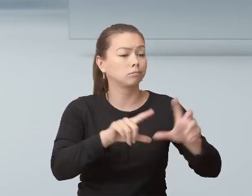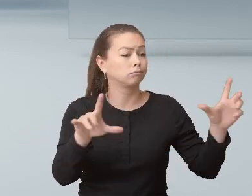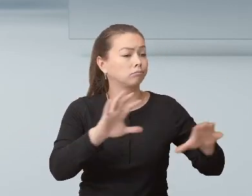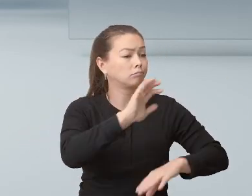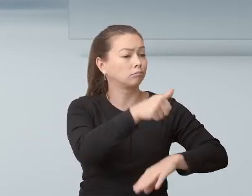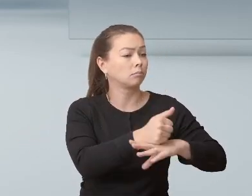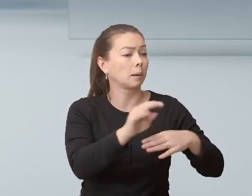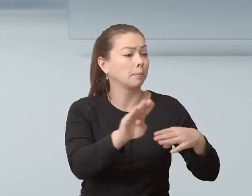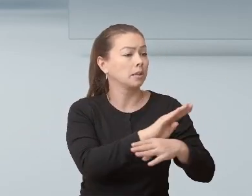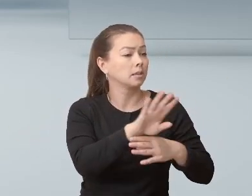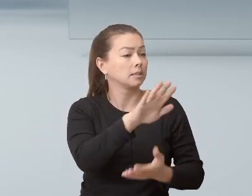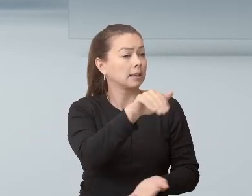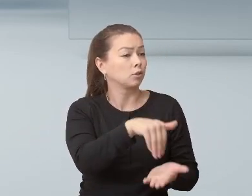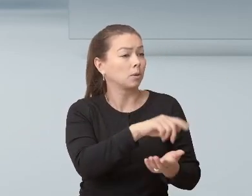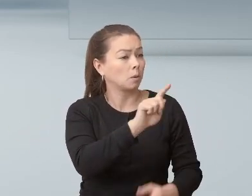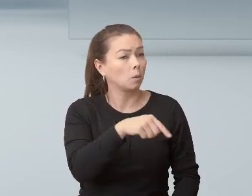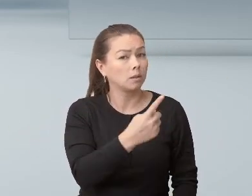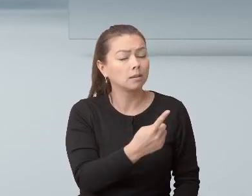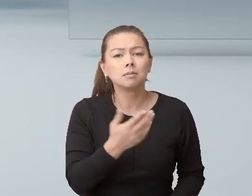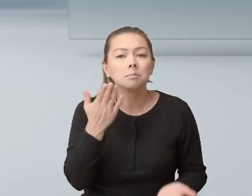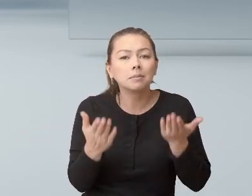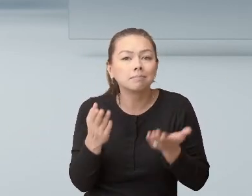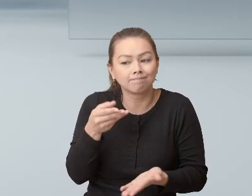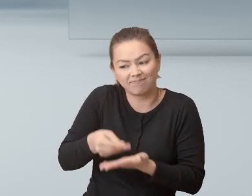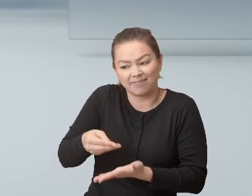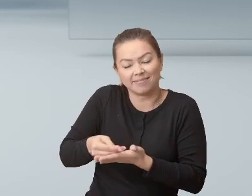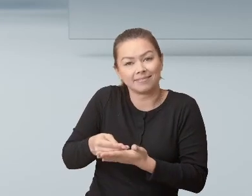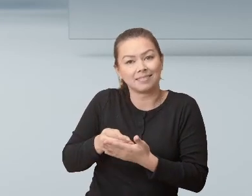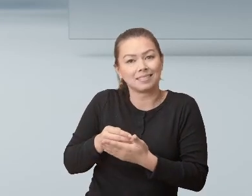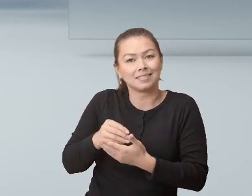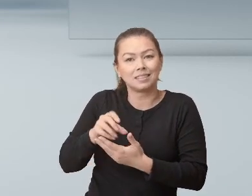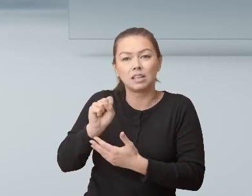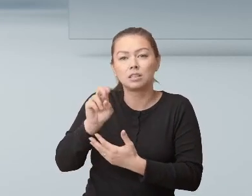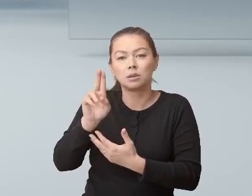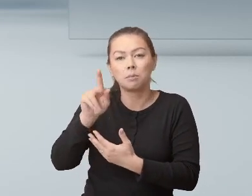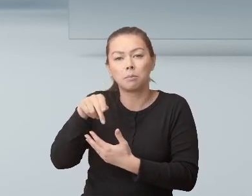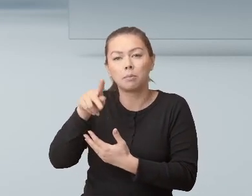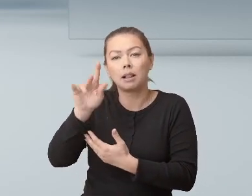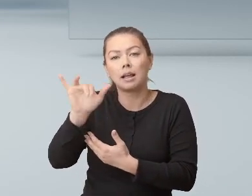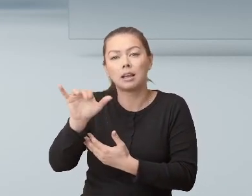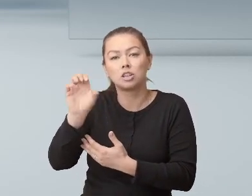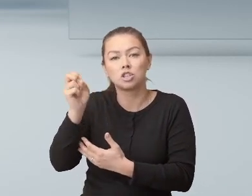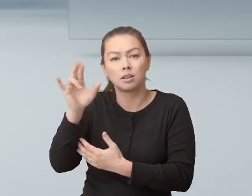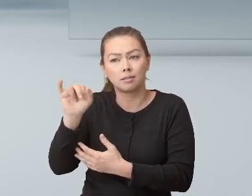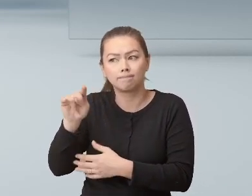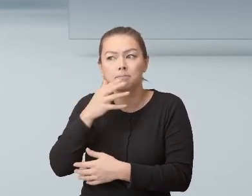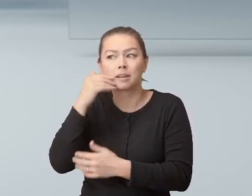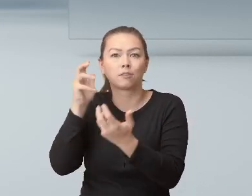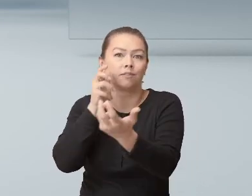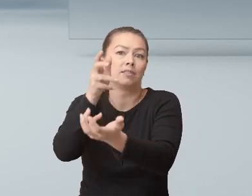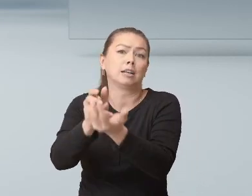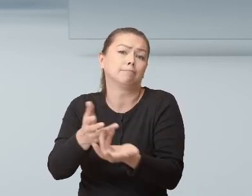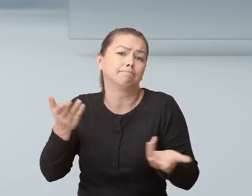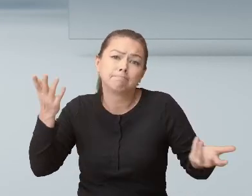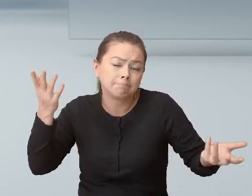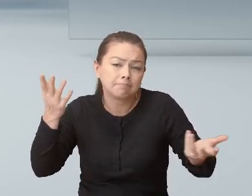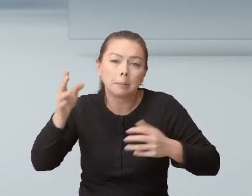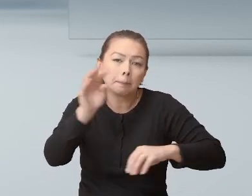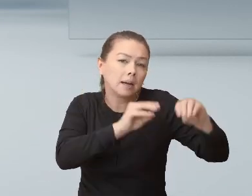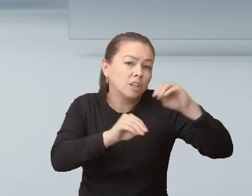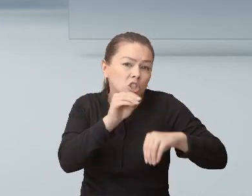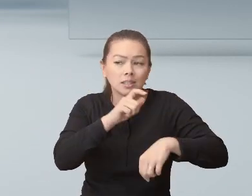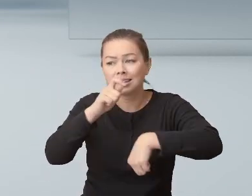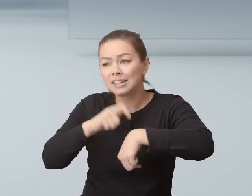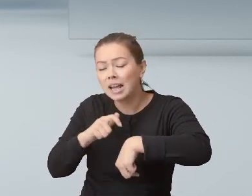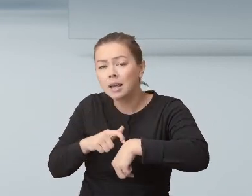that finance and supply chain is the right fit for you. So that assessment will help figure that out and point you in the right direction based on budget, timing,